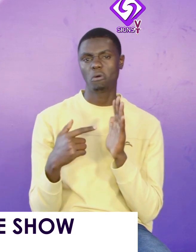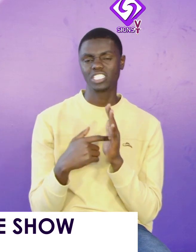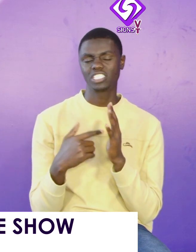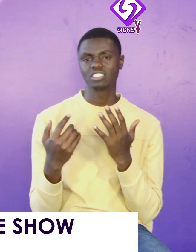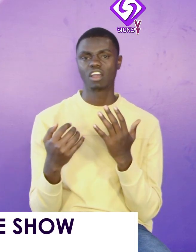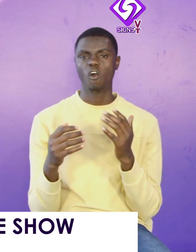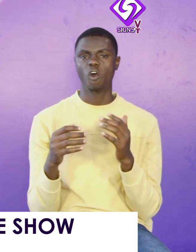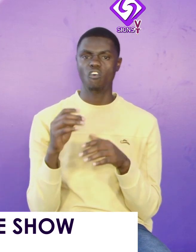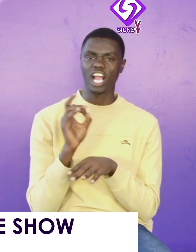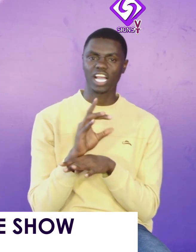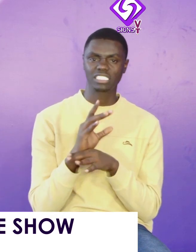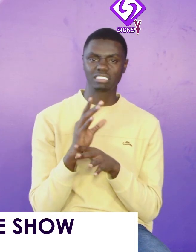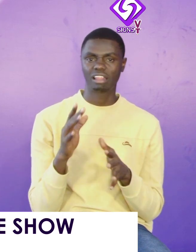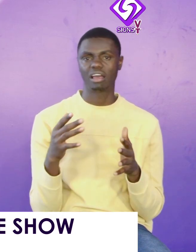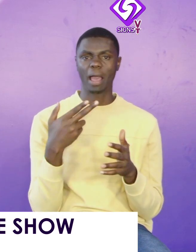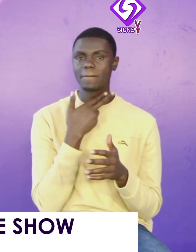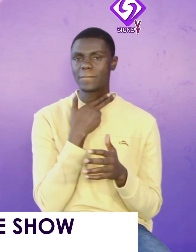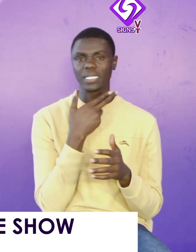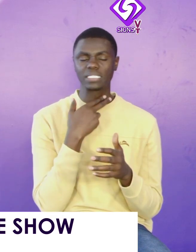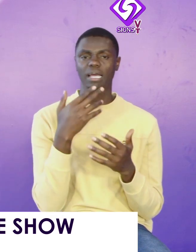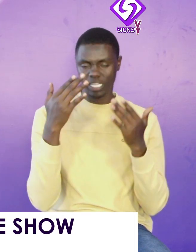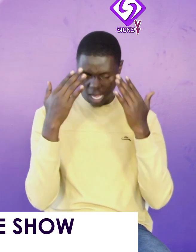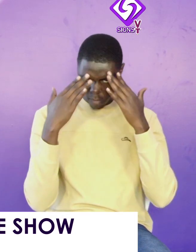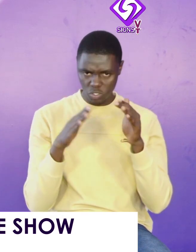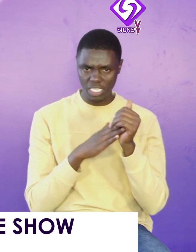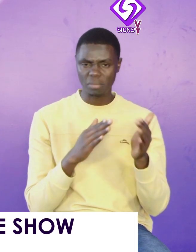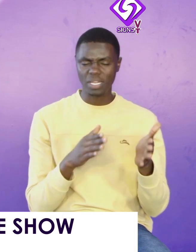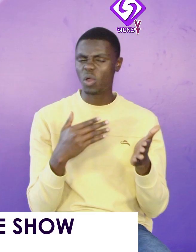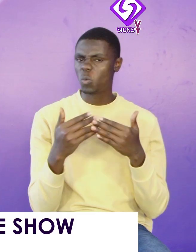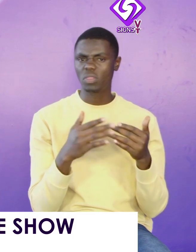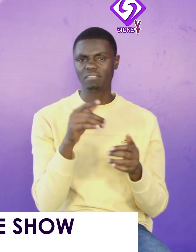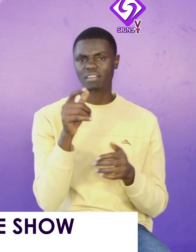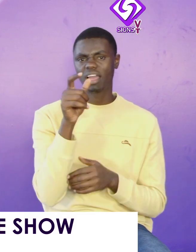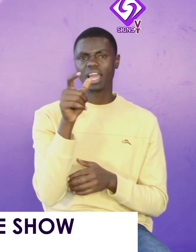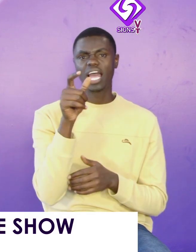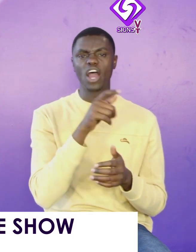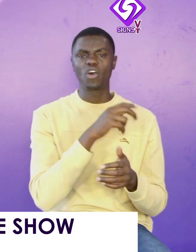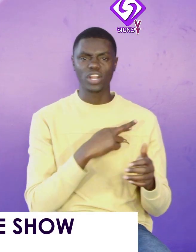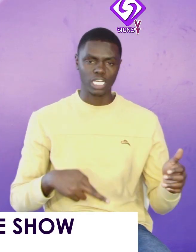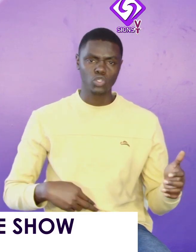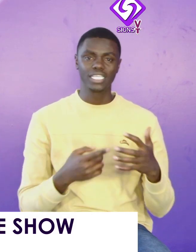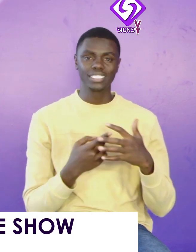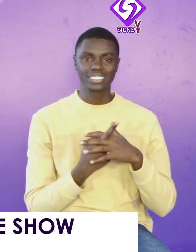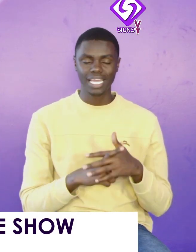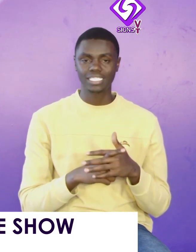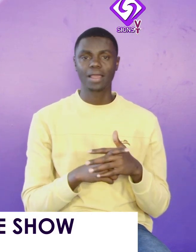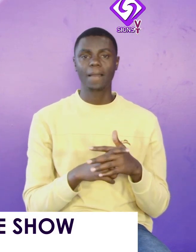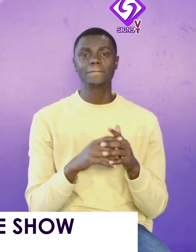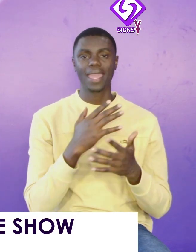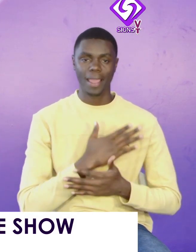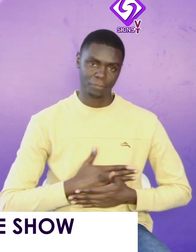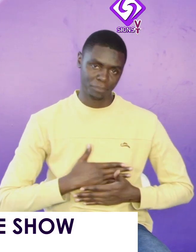guru, whatever your religion is. Start by appreciating. You don't know the value that